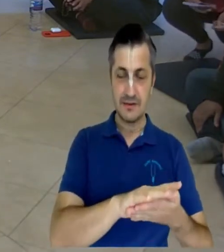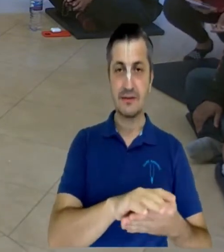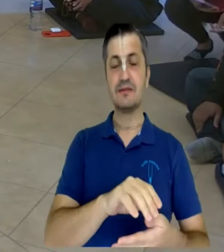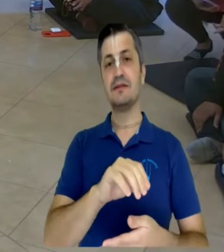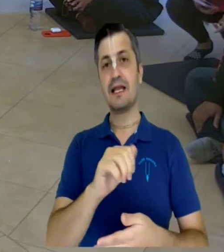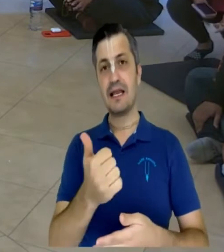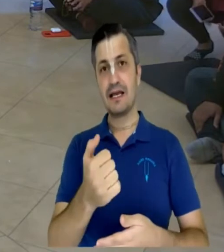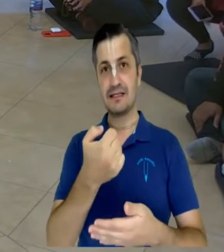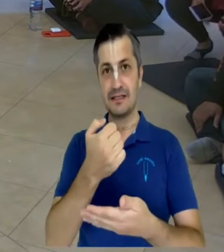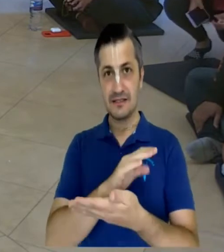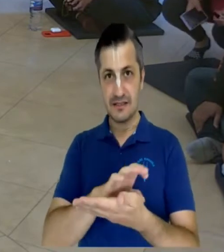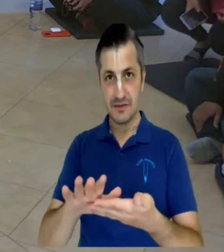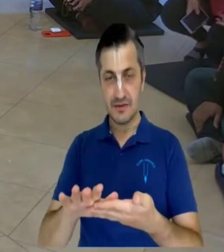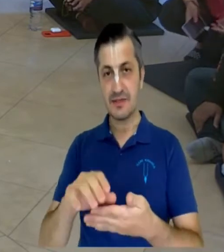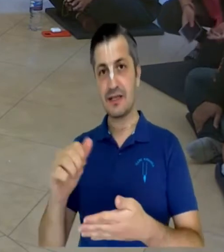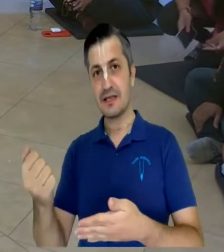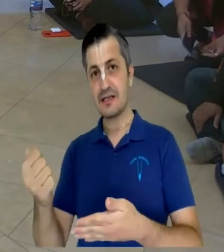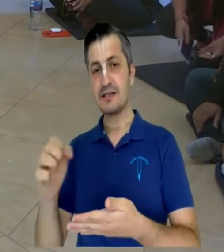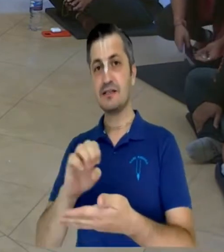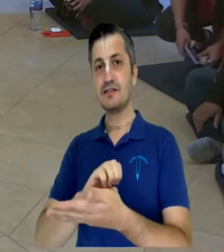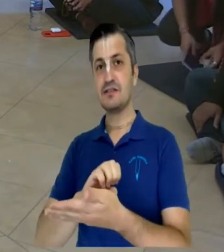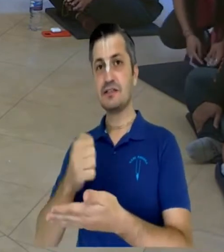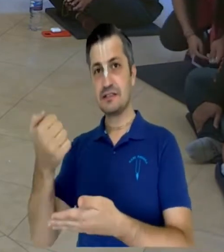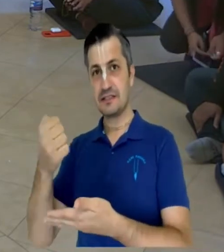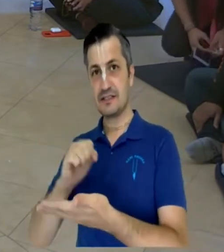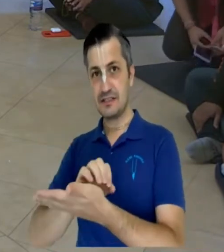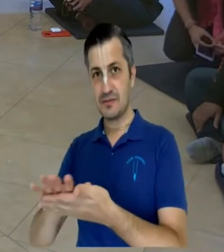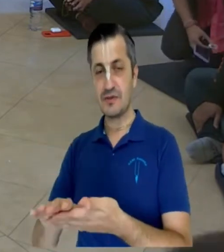equals 18. Yep. So